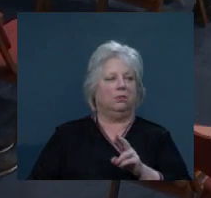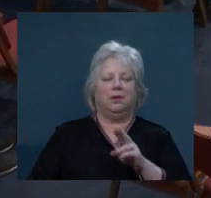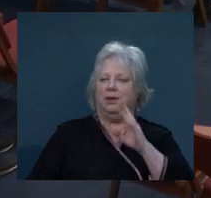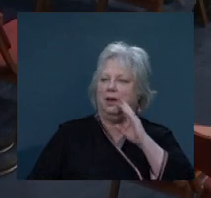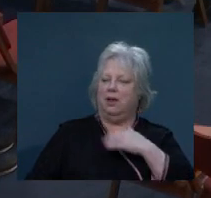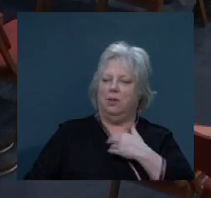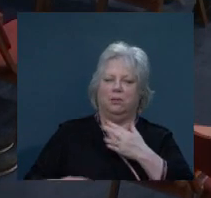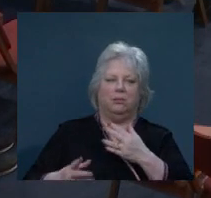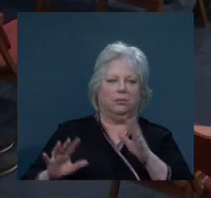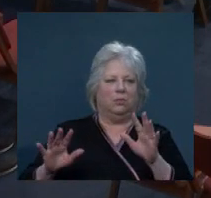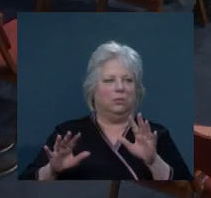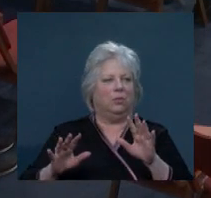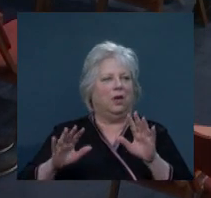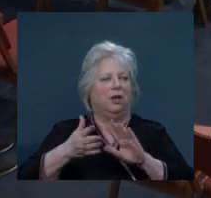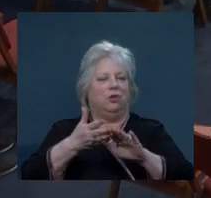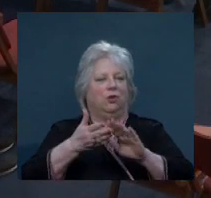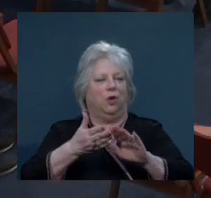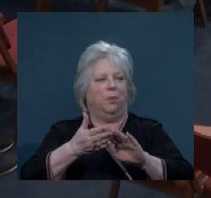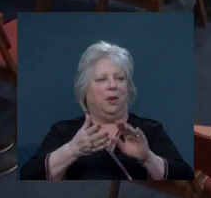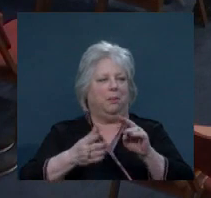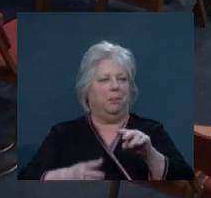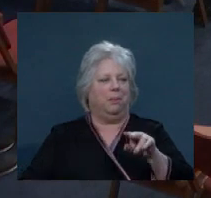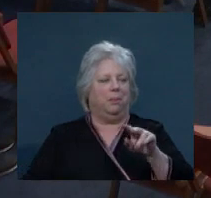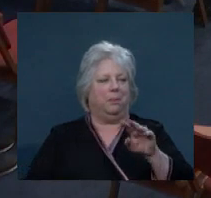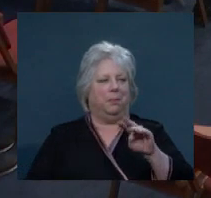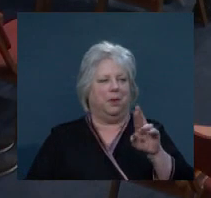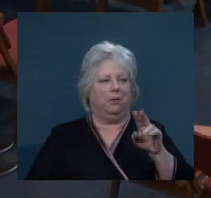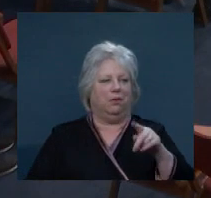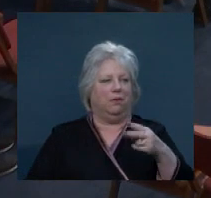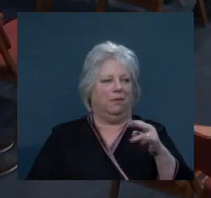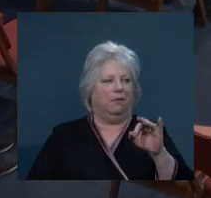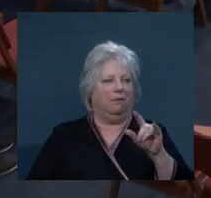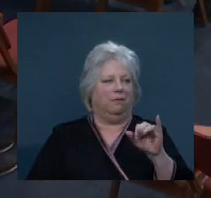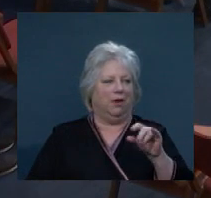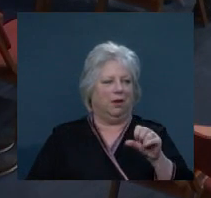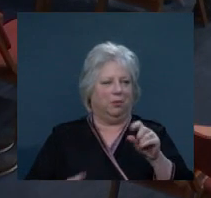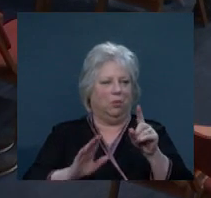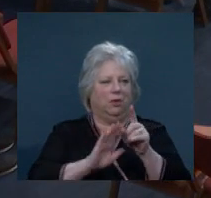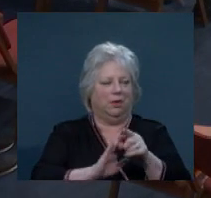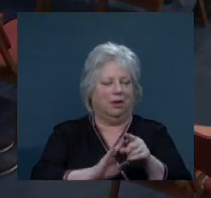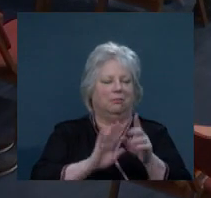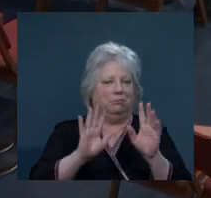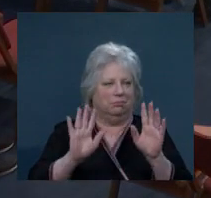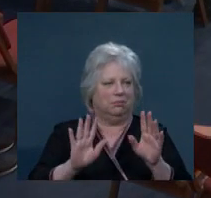Hello, my name is Stanley Phillips. Excuse me, Mr. Phillips, for a second.